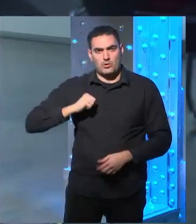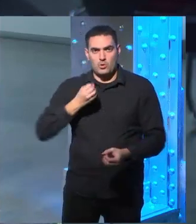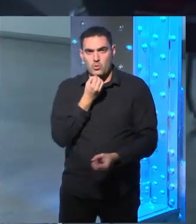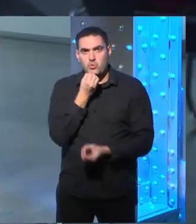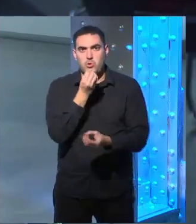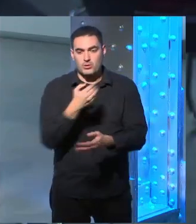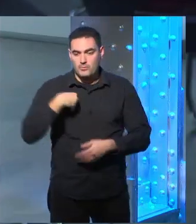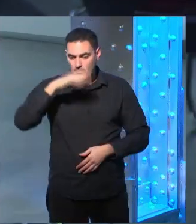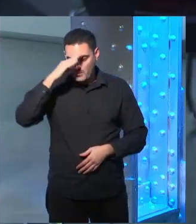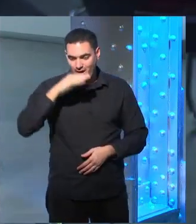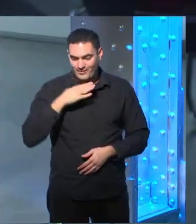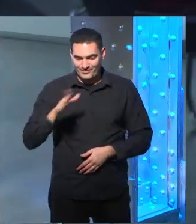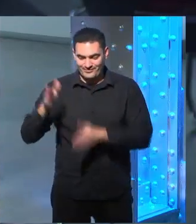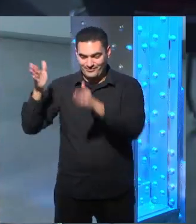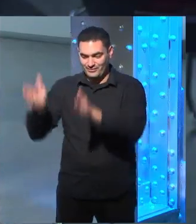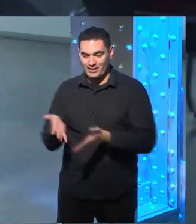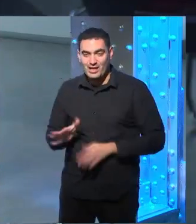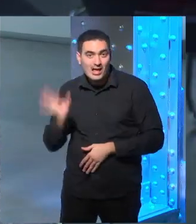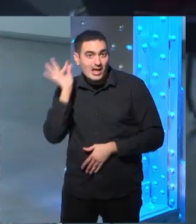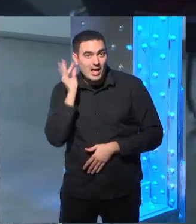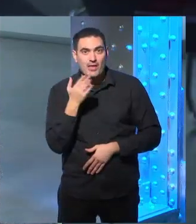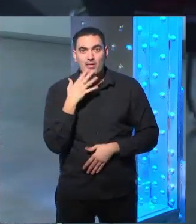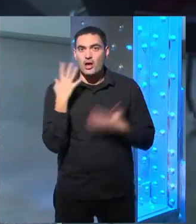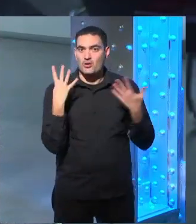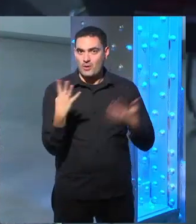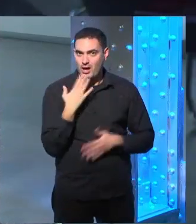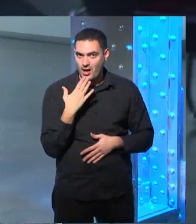automatable tasks. But as far as I know,